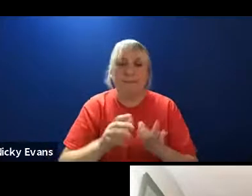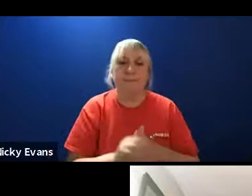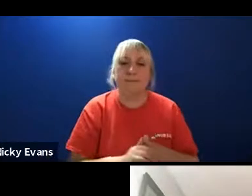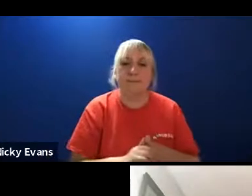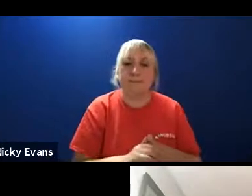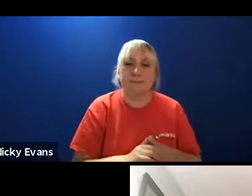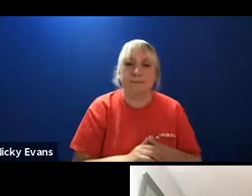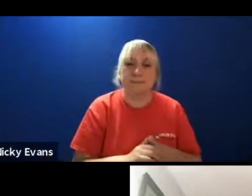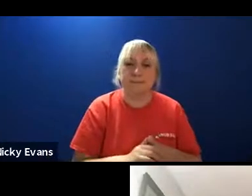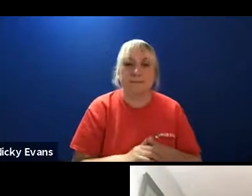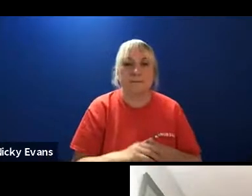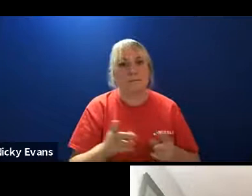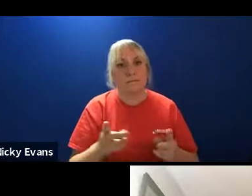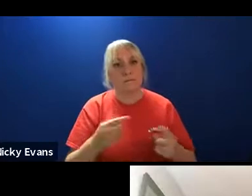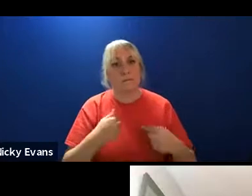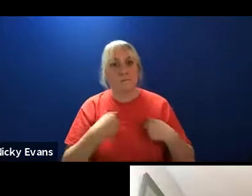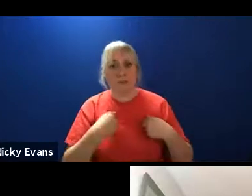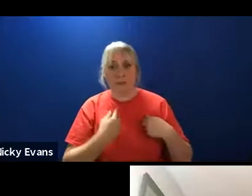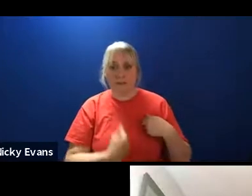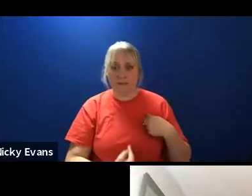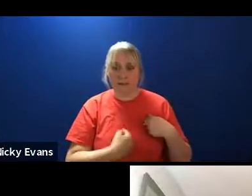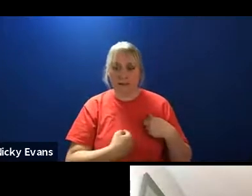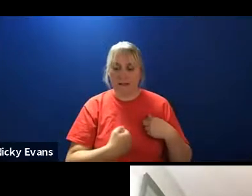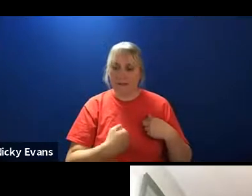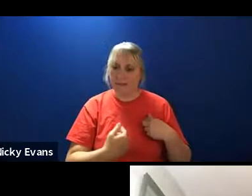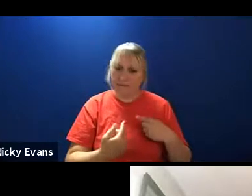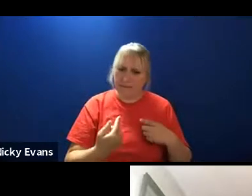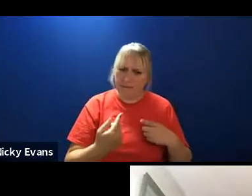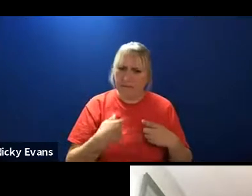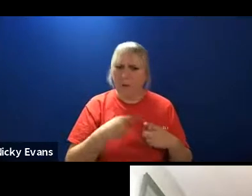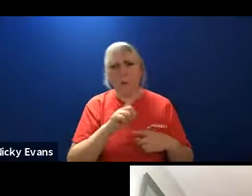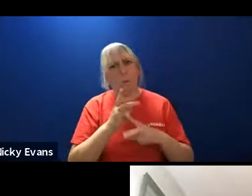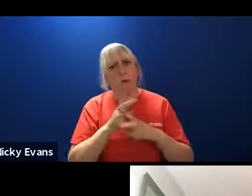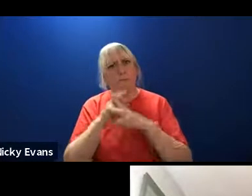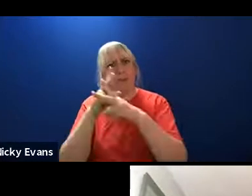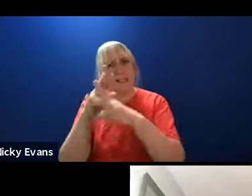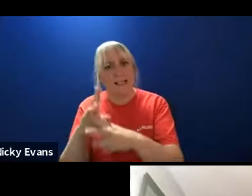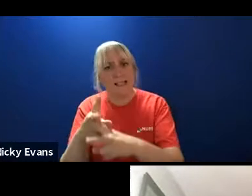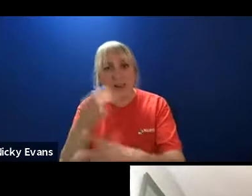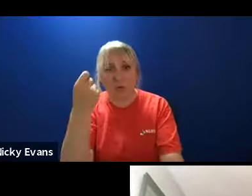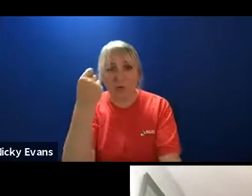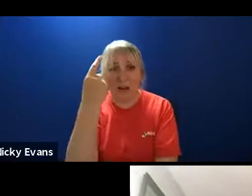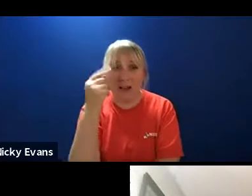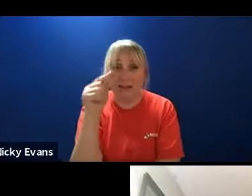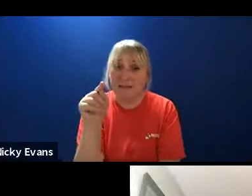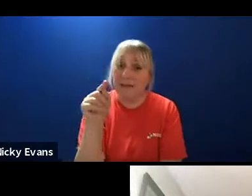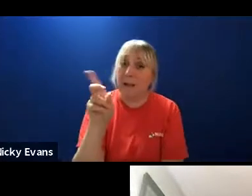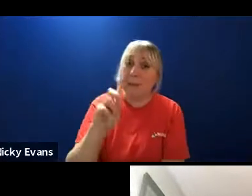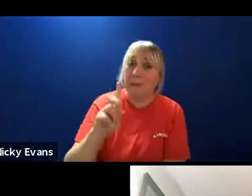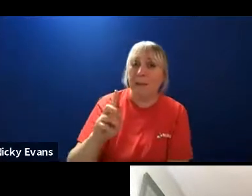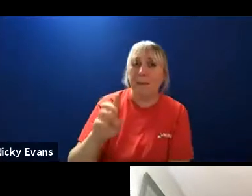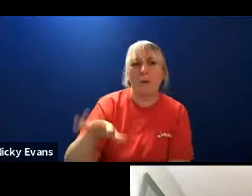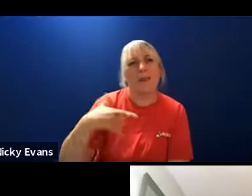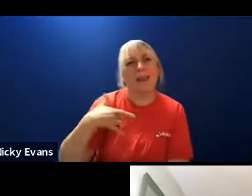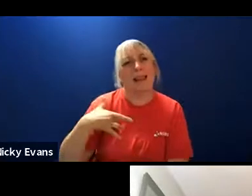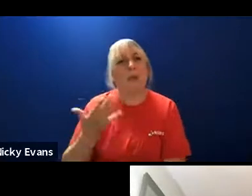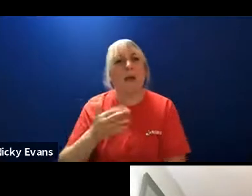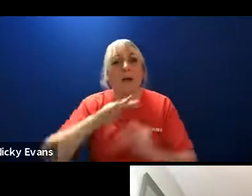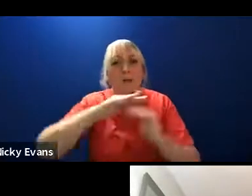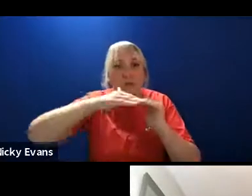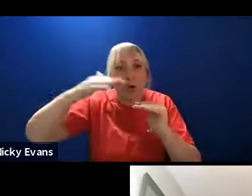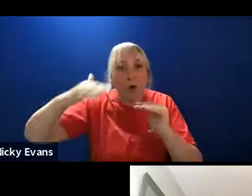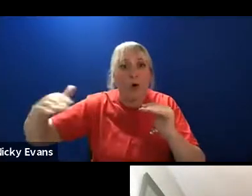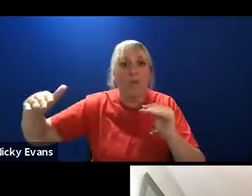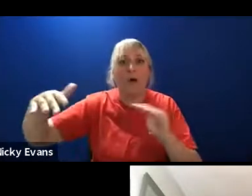that struck me very strongly on one of the visits that we went on was the extent to which people in rural areas and remote areas